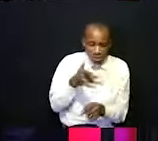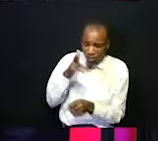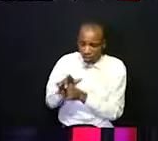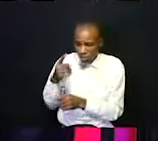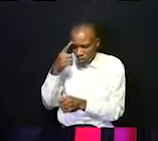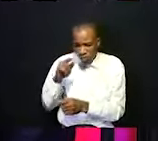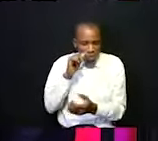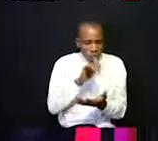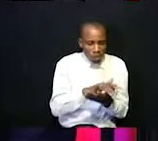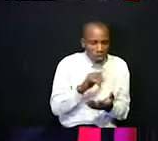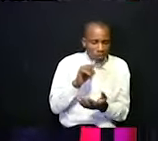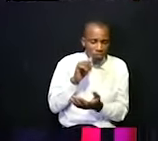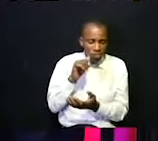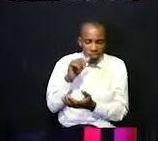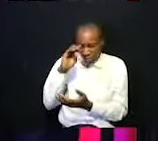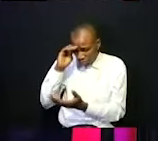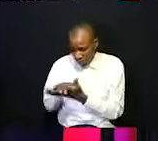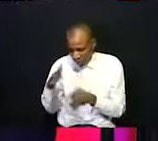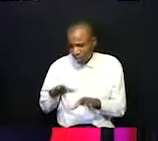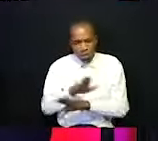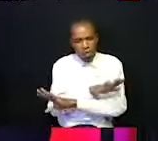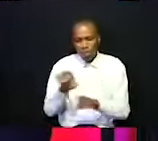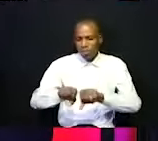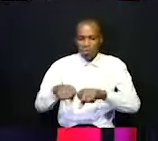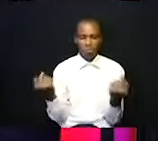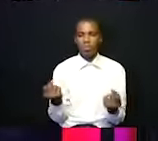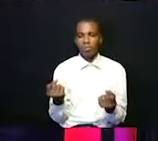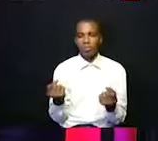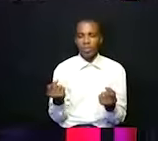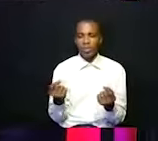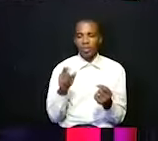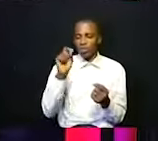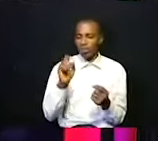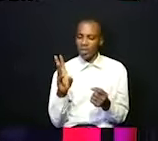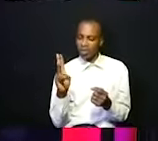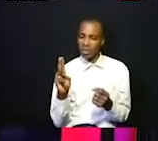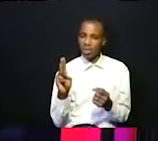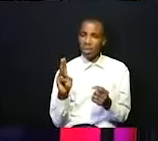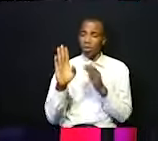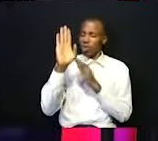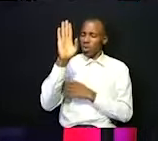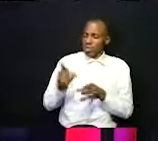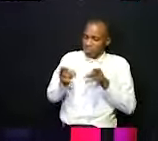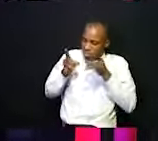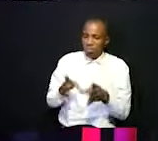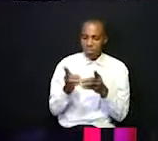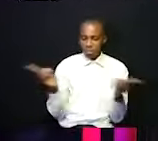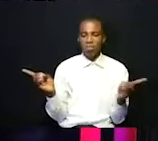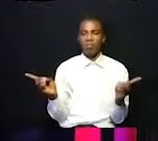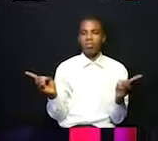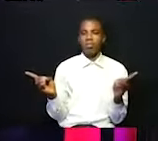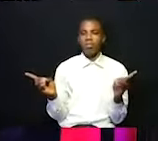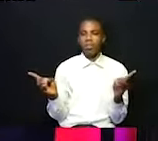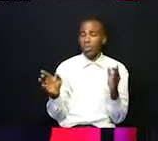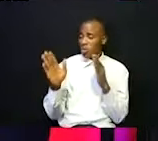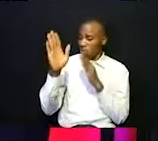yen ene yemrante brem yire anakunu no enta. The 16 says I hate divorce. Dunsia ne se metane awareguo. Says the Lord